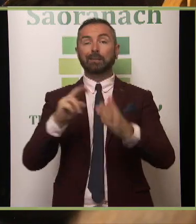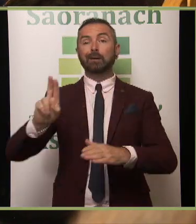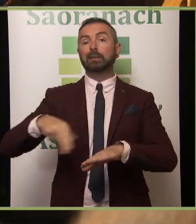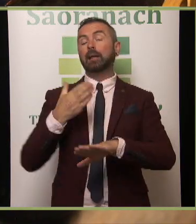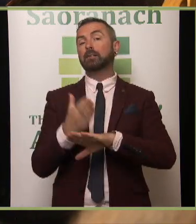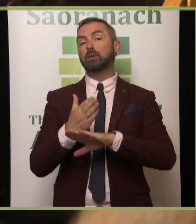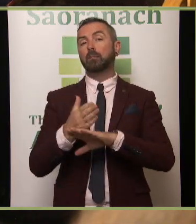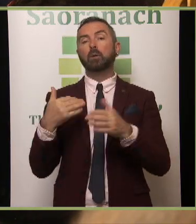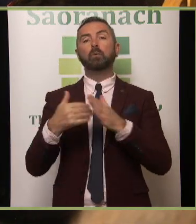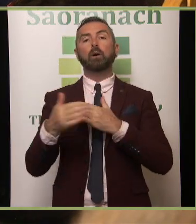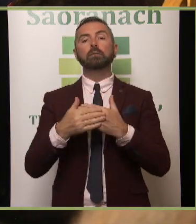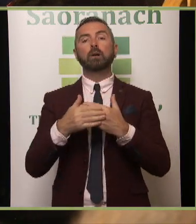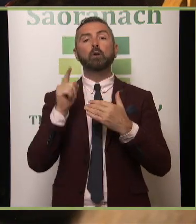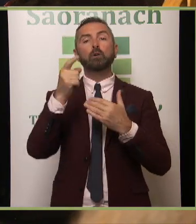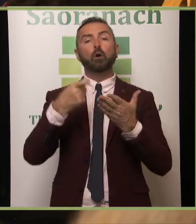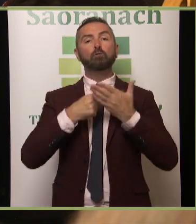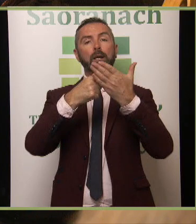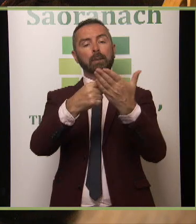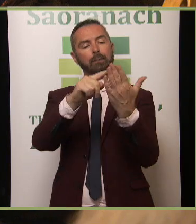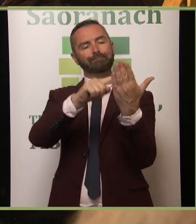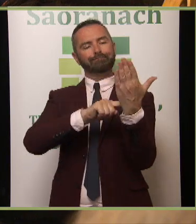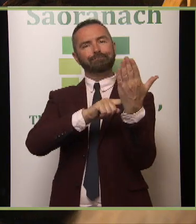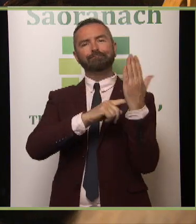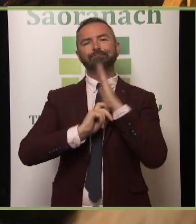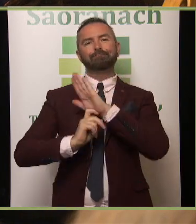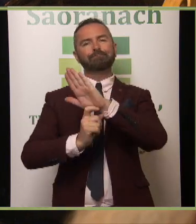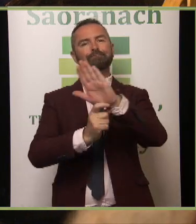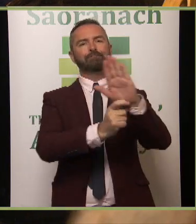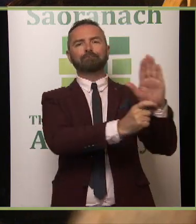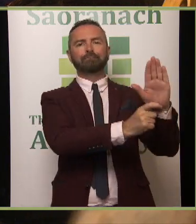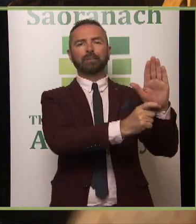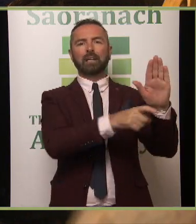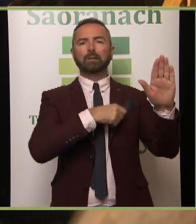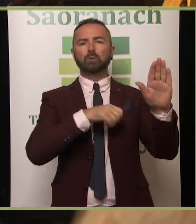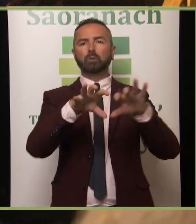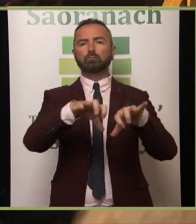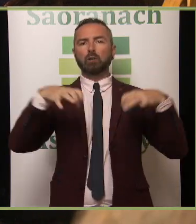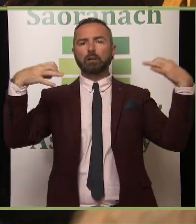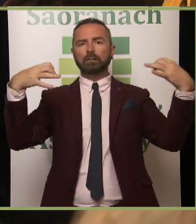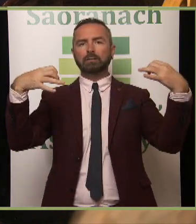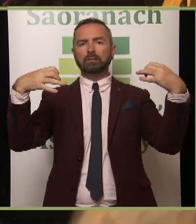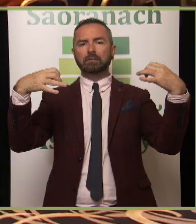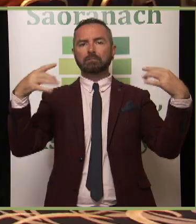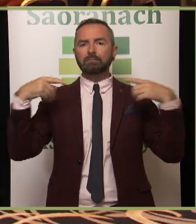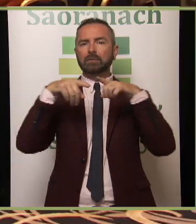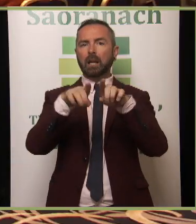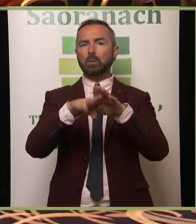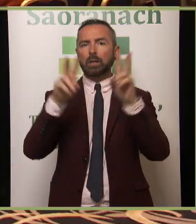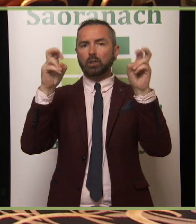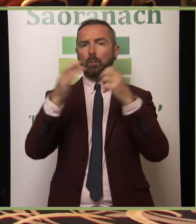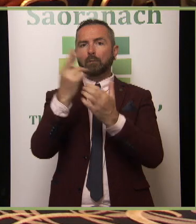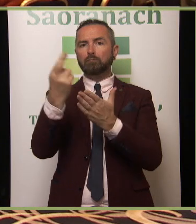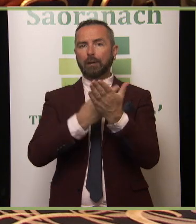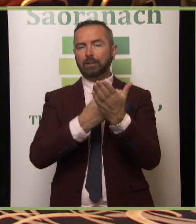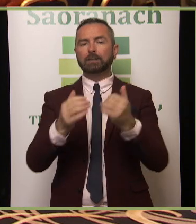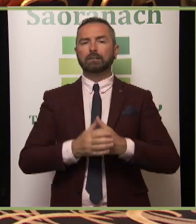present your recommendations in a report to the Oireachtas in line with our terms of reference. And I think there's no harm to remind